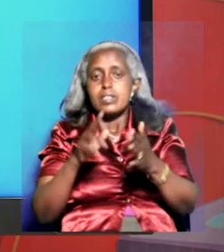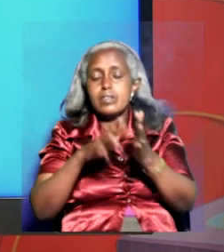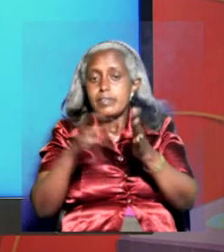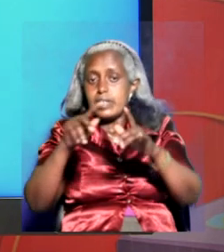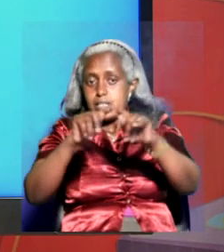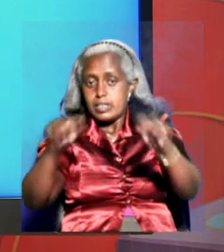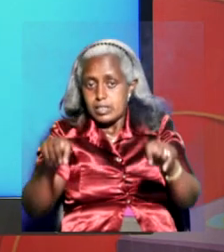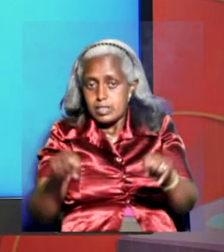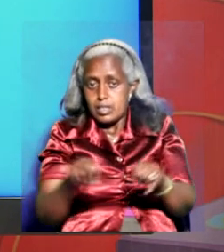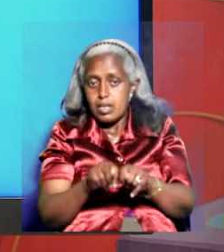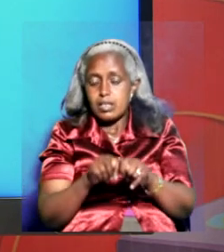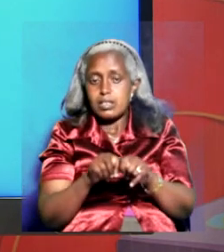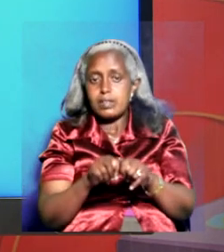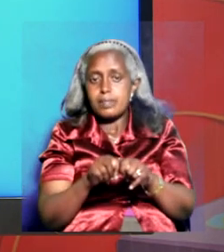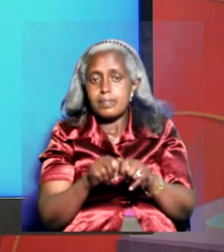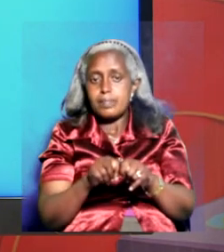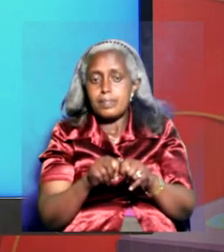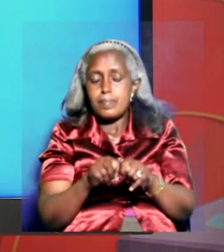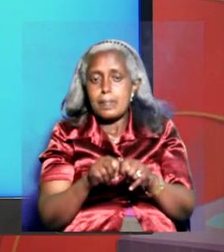triangle,